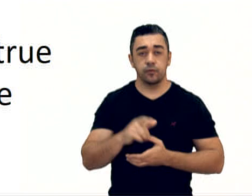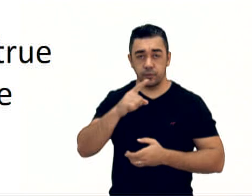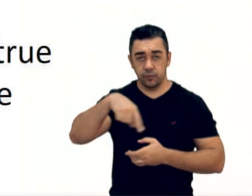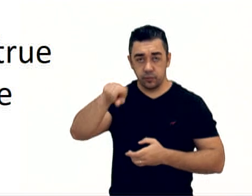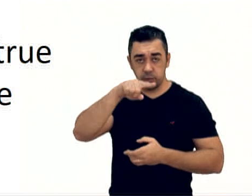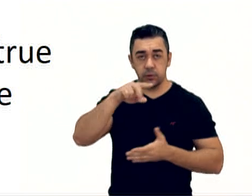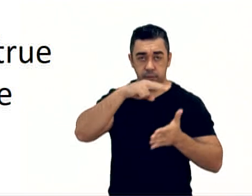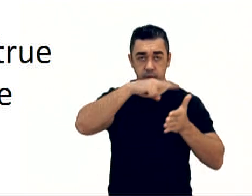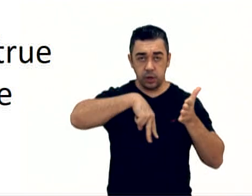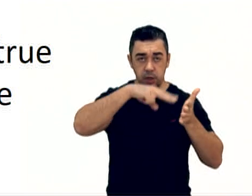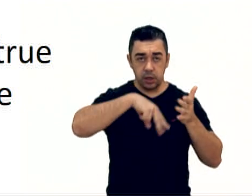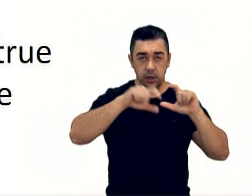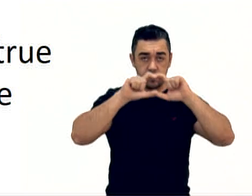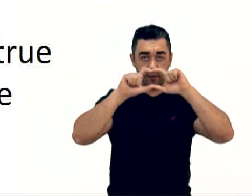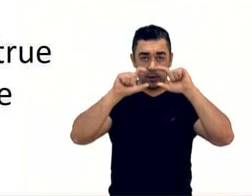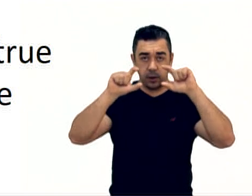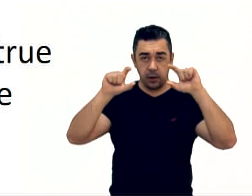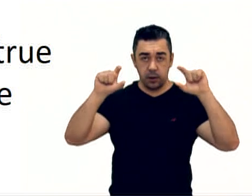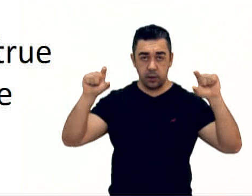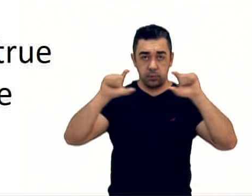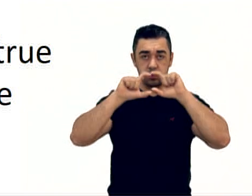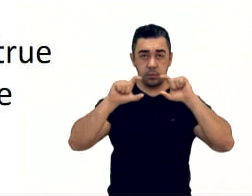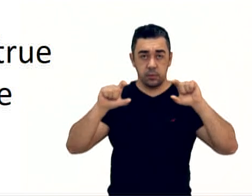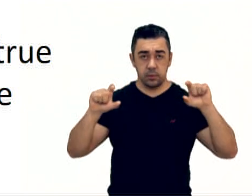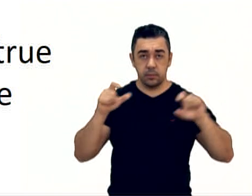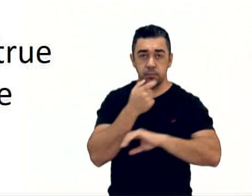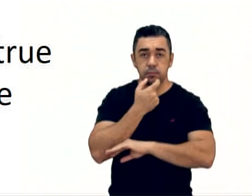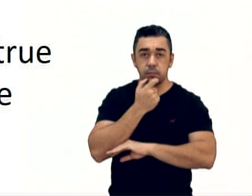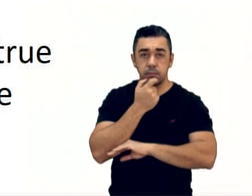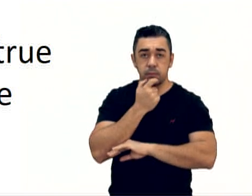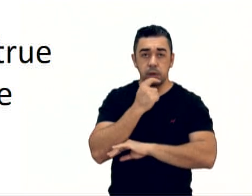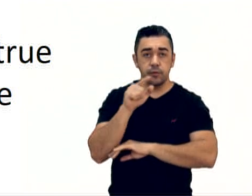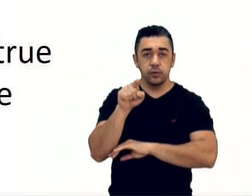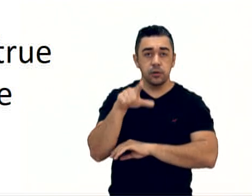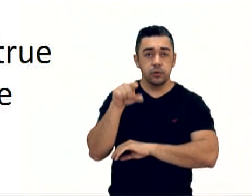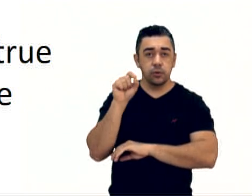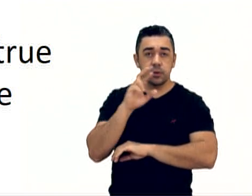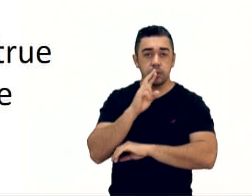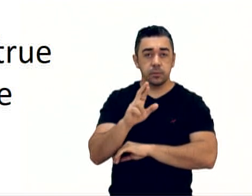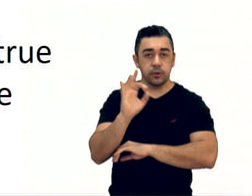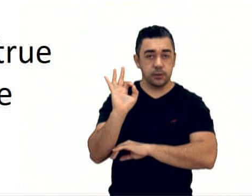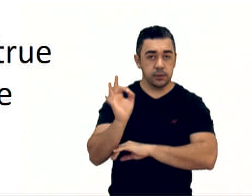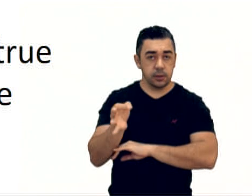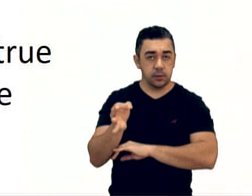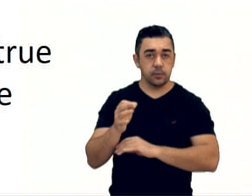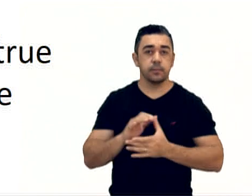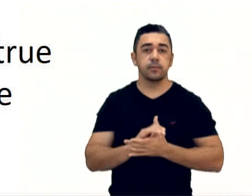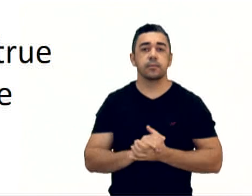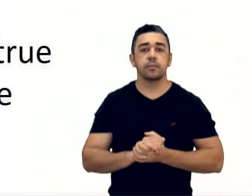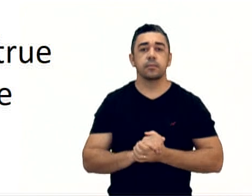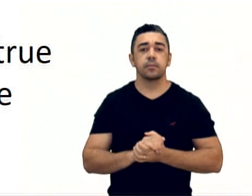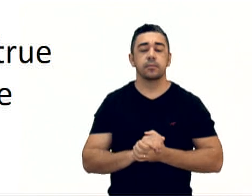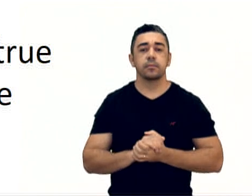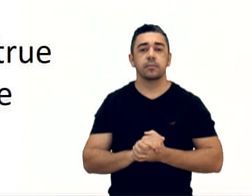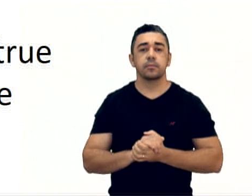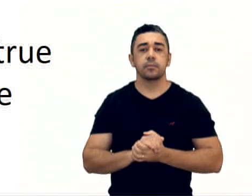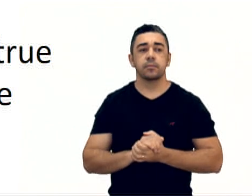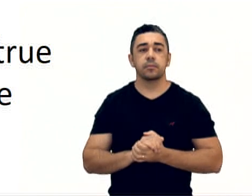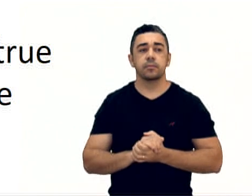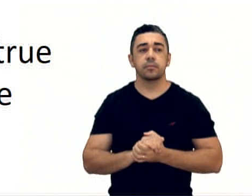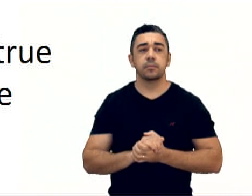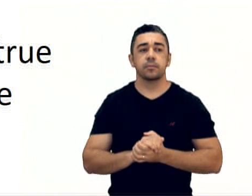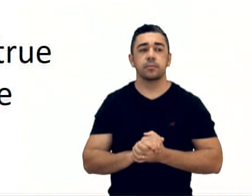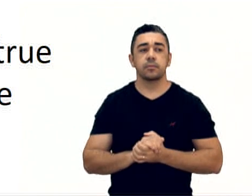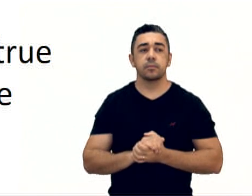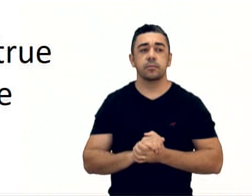ler essa frase em inglês e vão escolher a resposta correta. The modal verb must